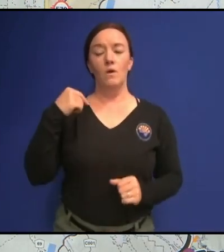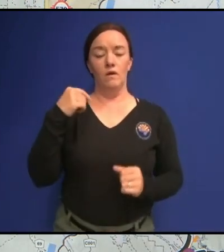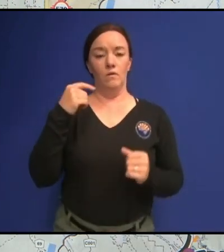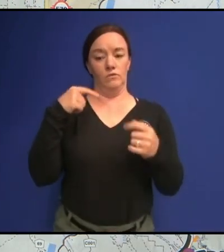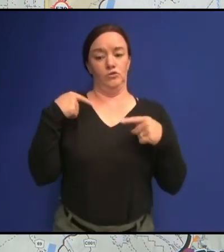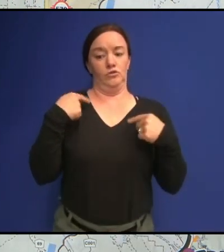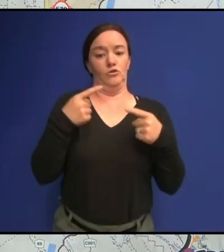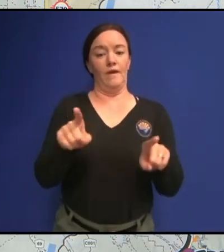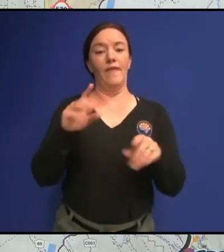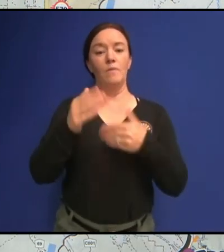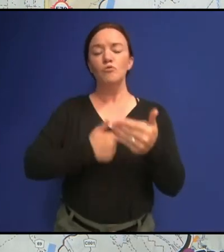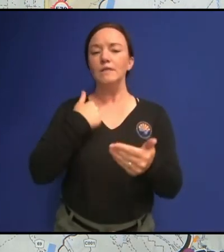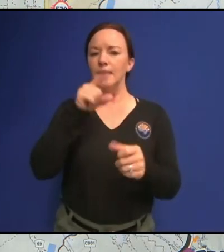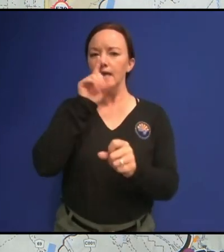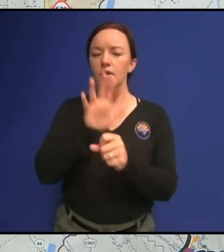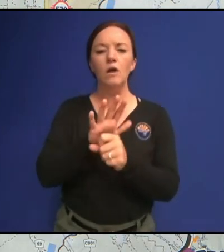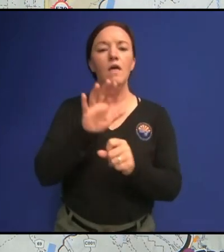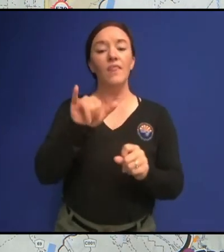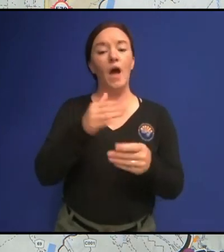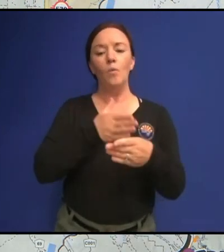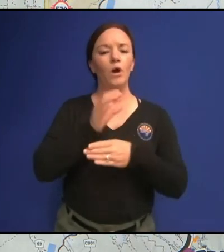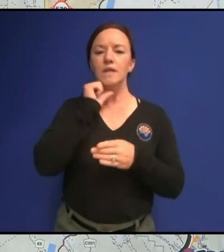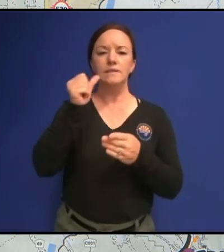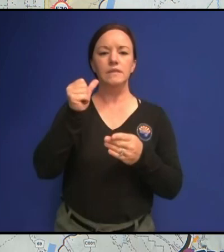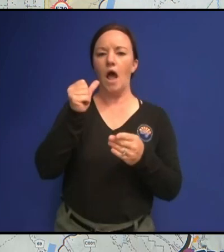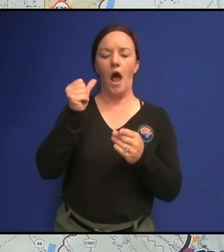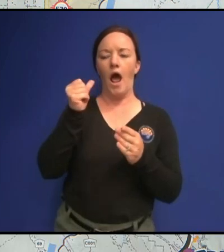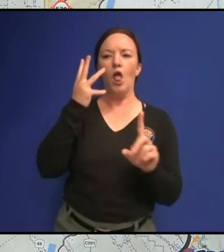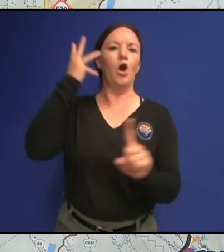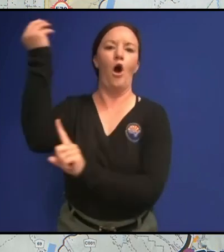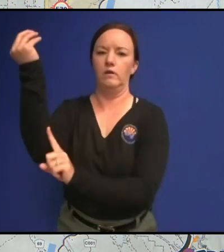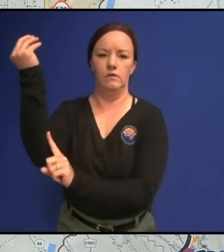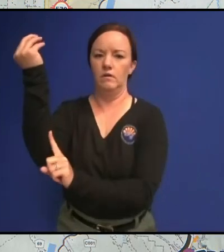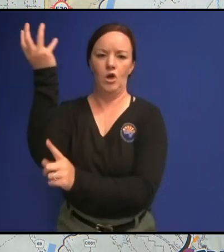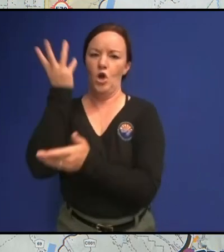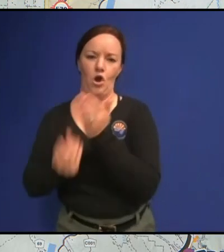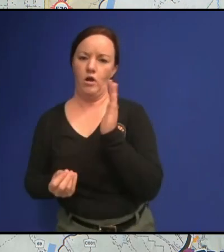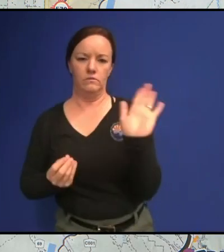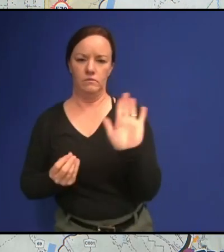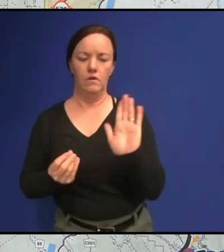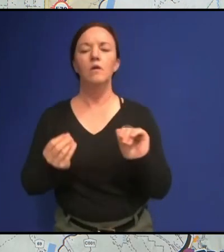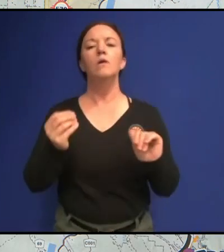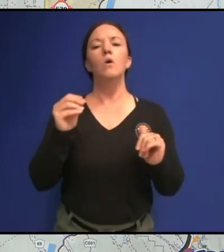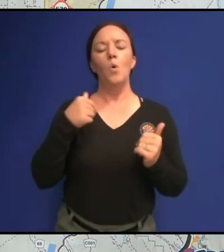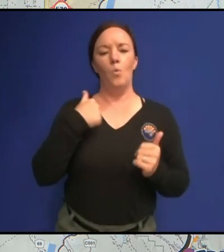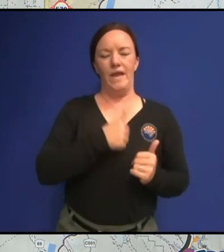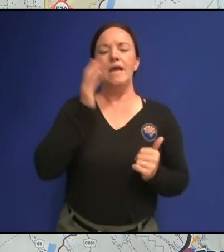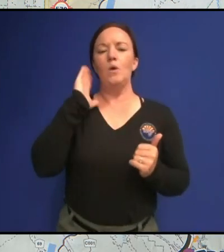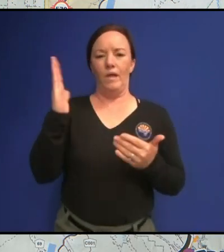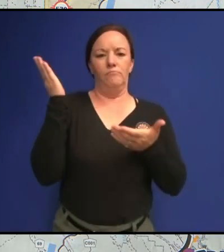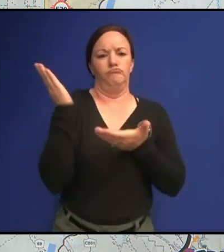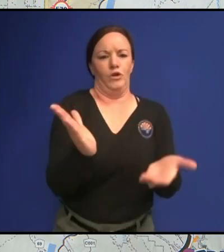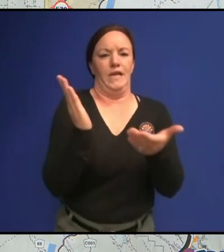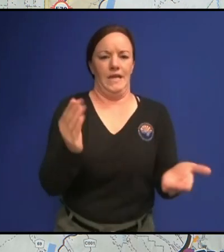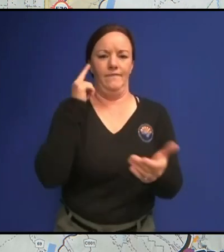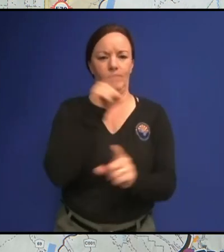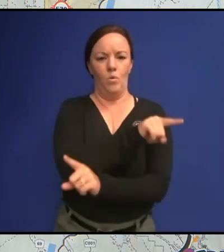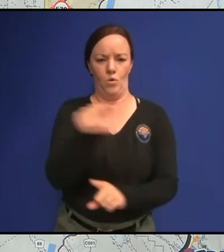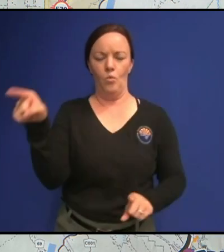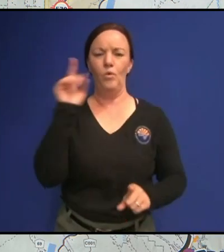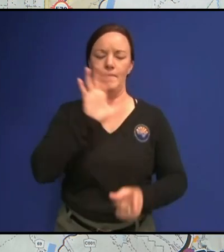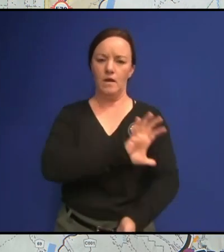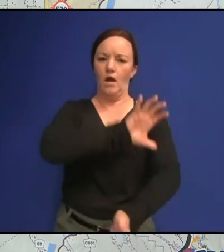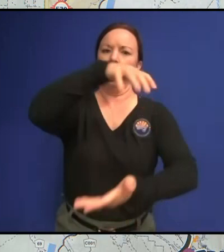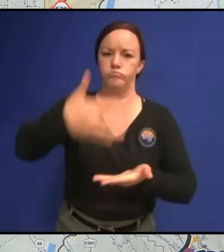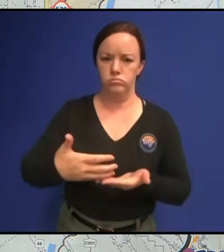wood, it will be a large volume of material, and it will be enough to, I believe, take care of all